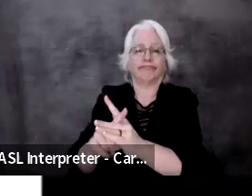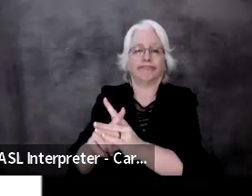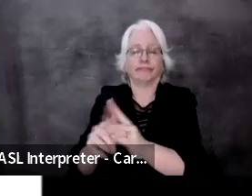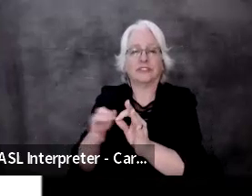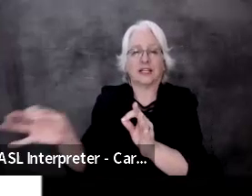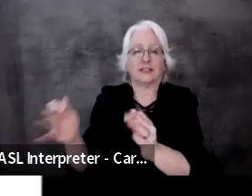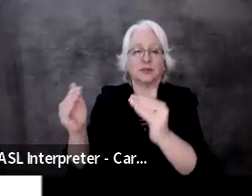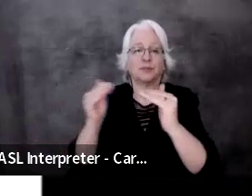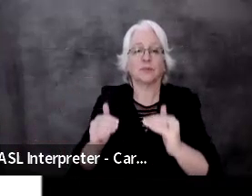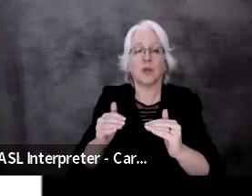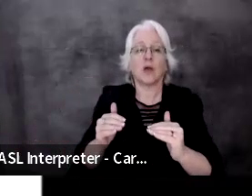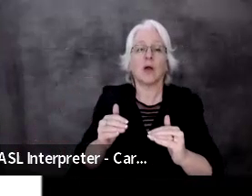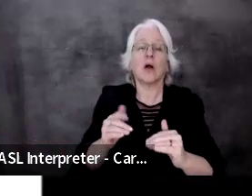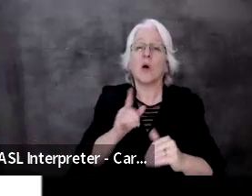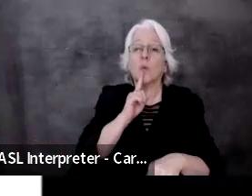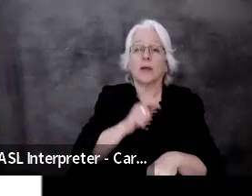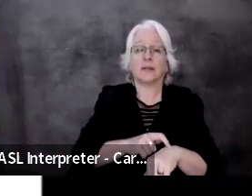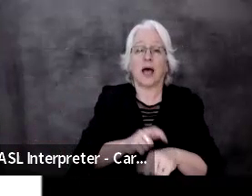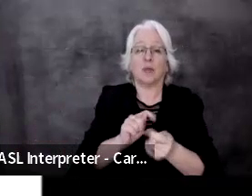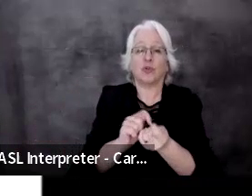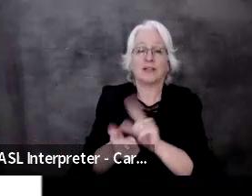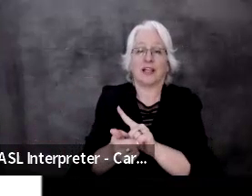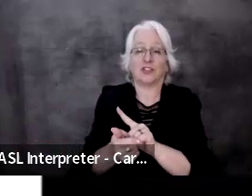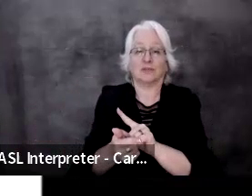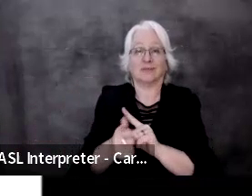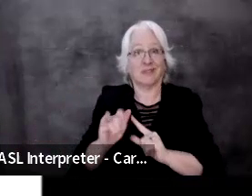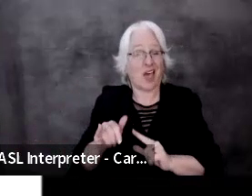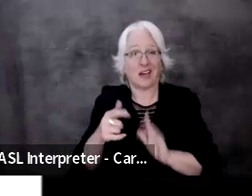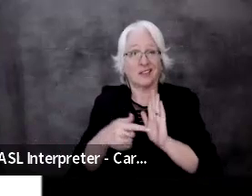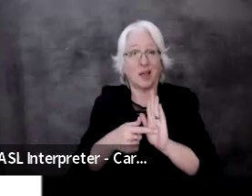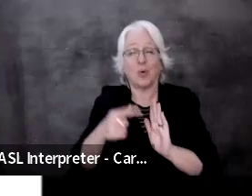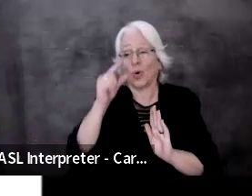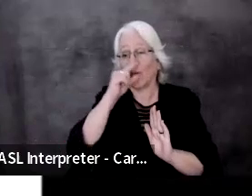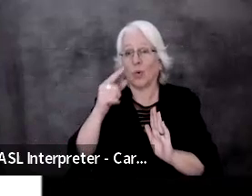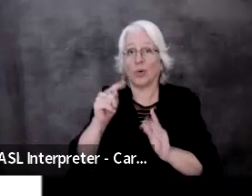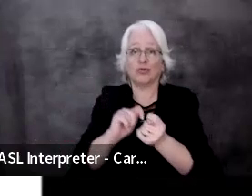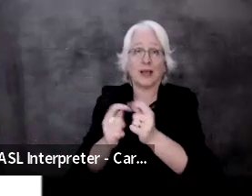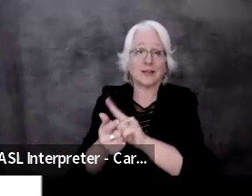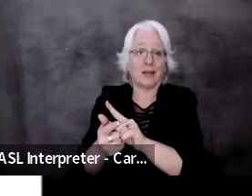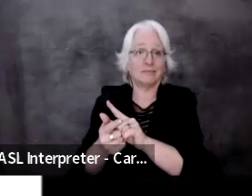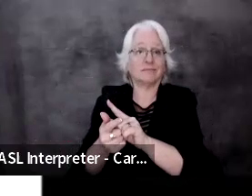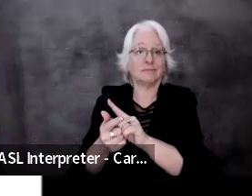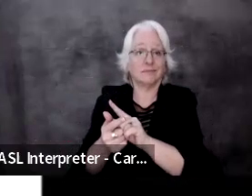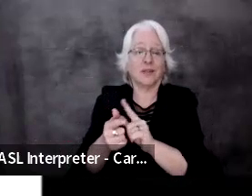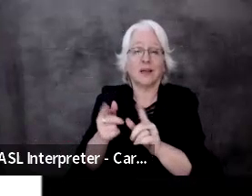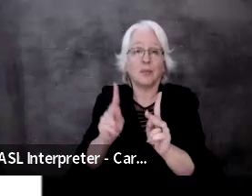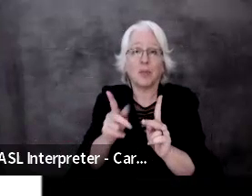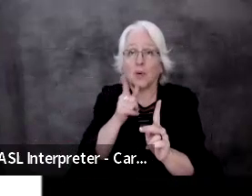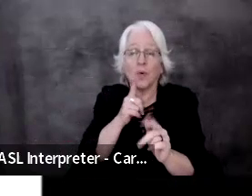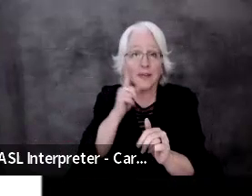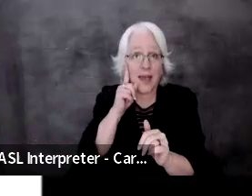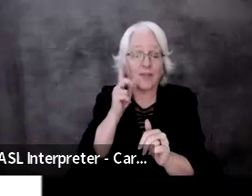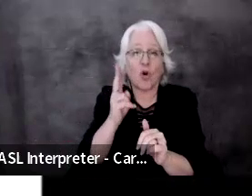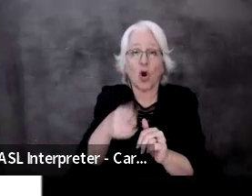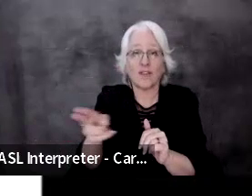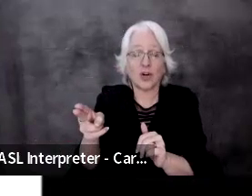translation, AI like tools like Google Translate facilitate communication for those who are deaf or hard of hearing